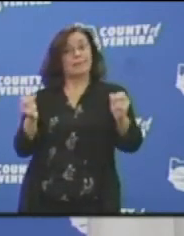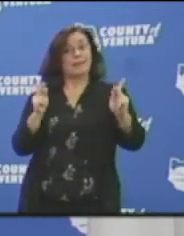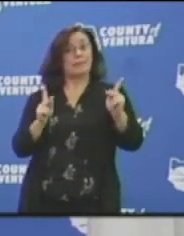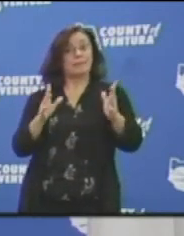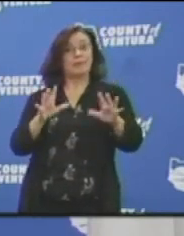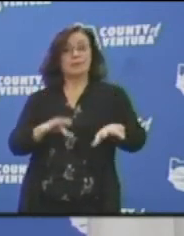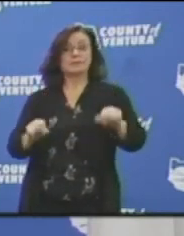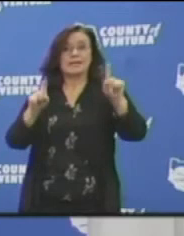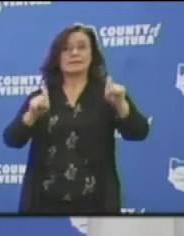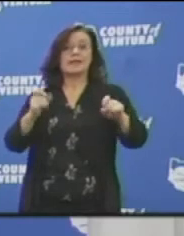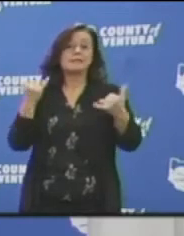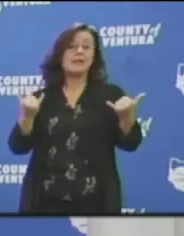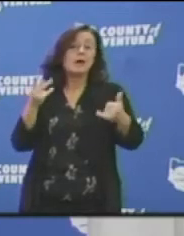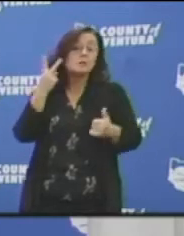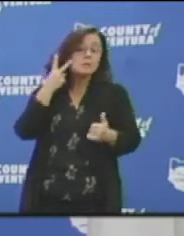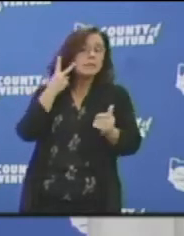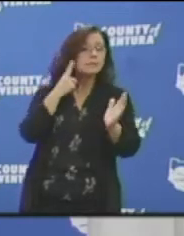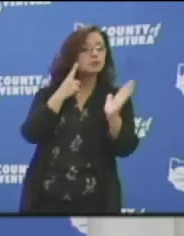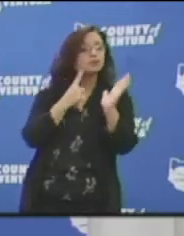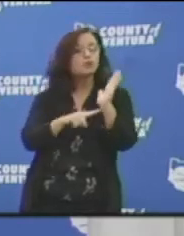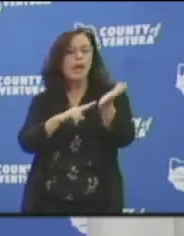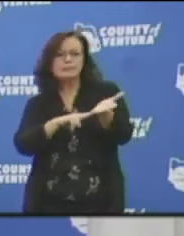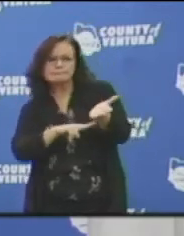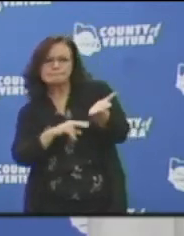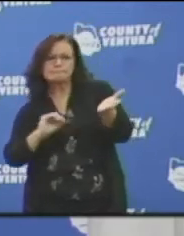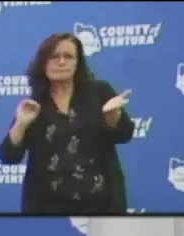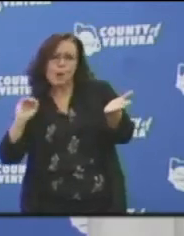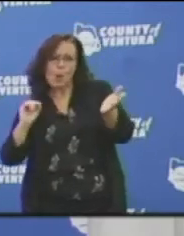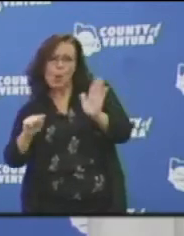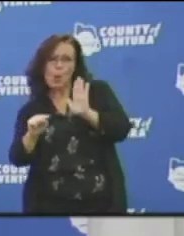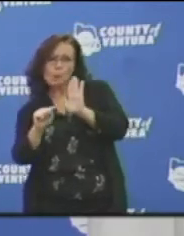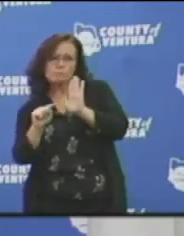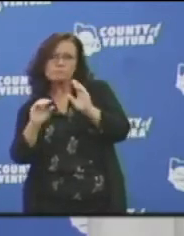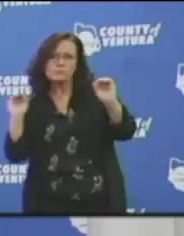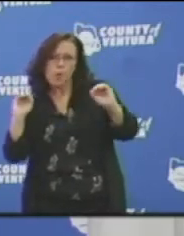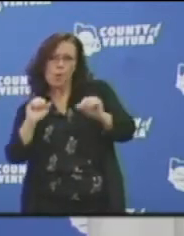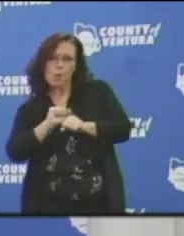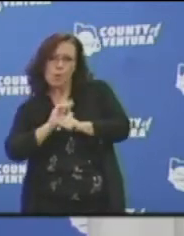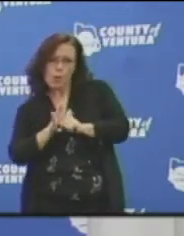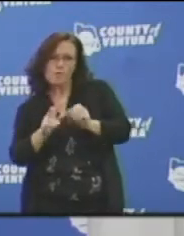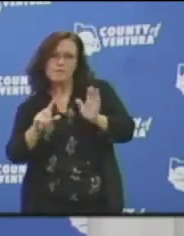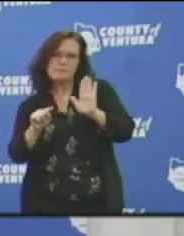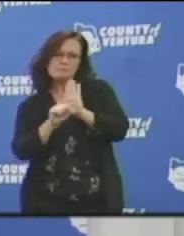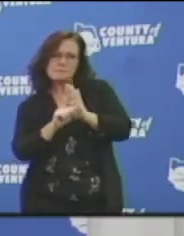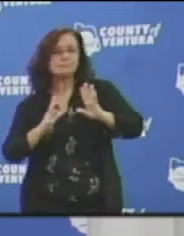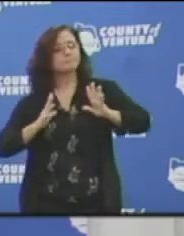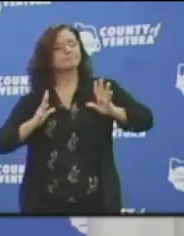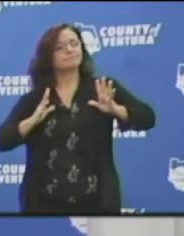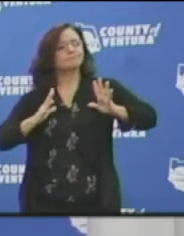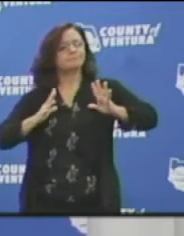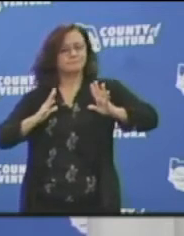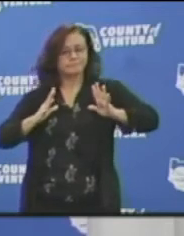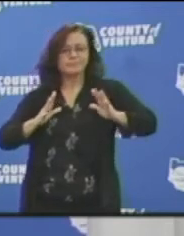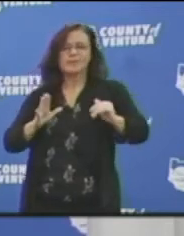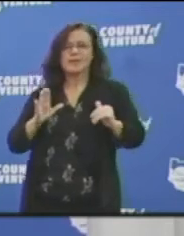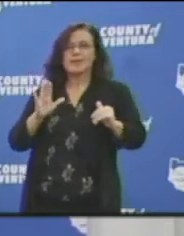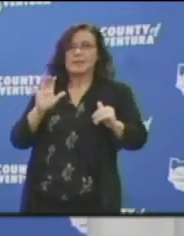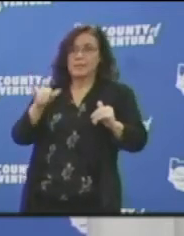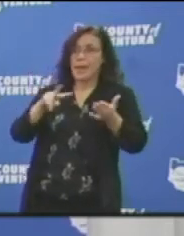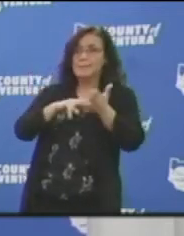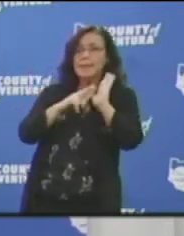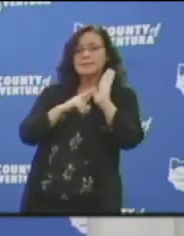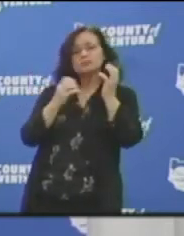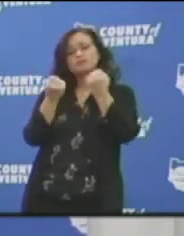that. But we also encourage you that does not mean that you are free